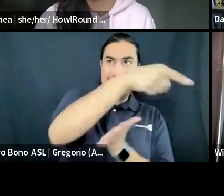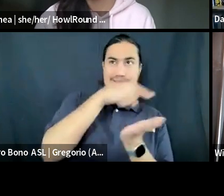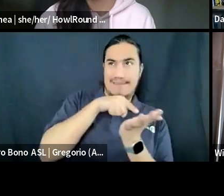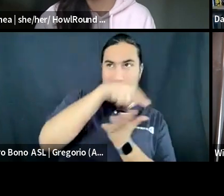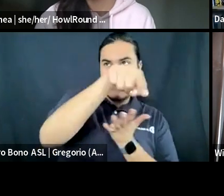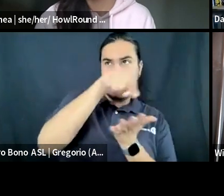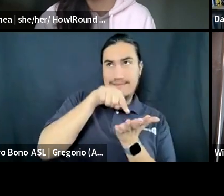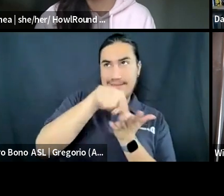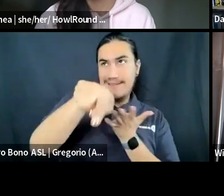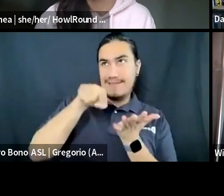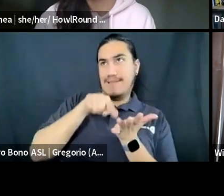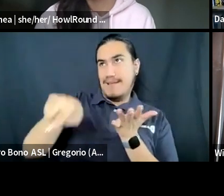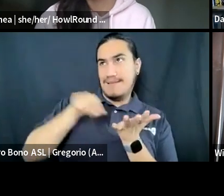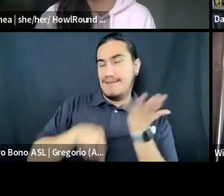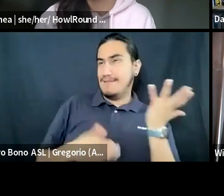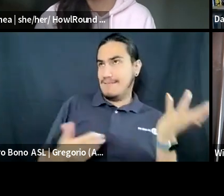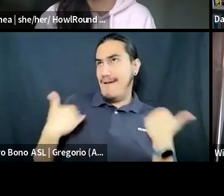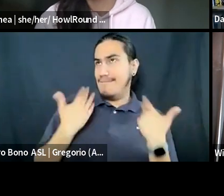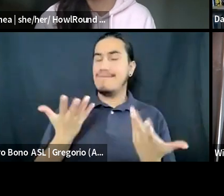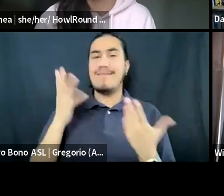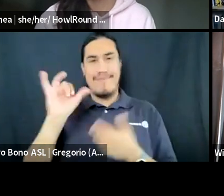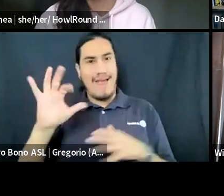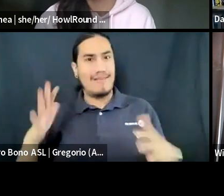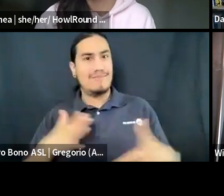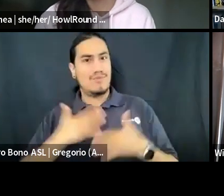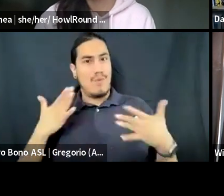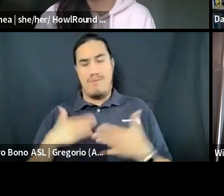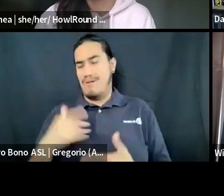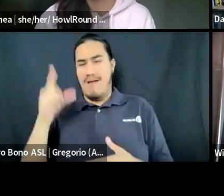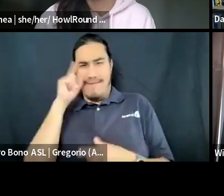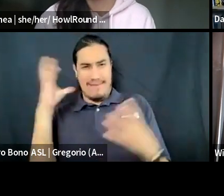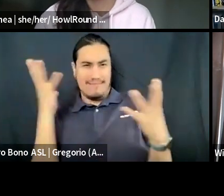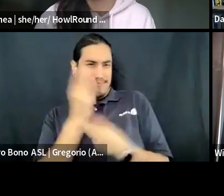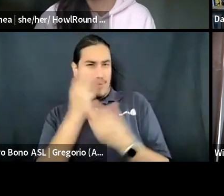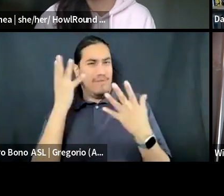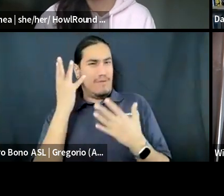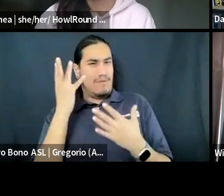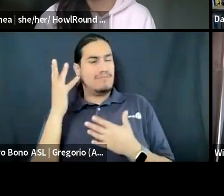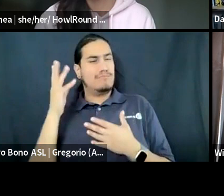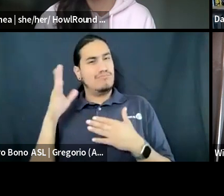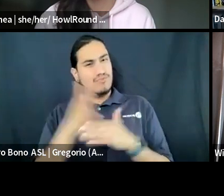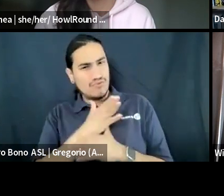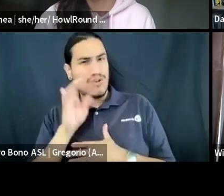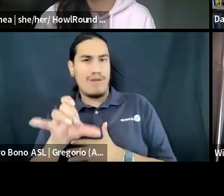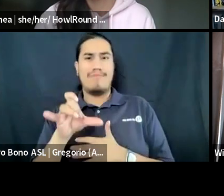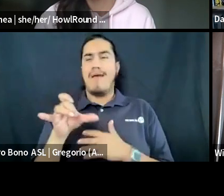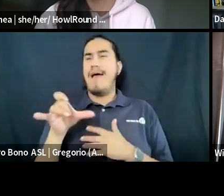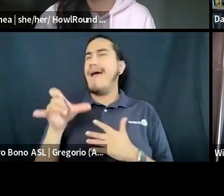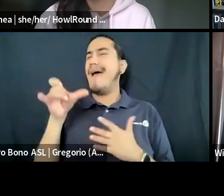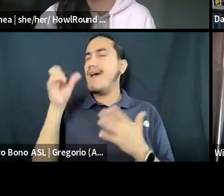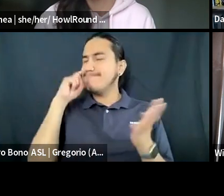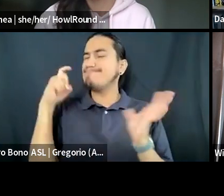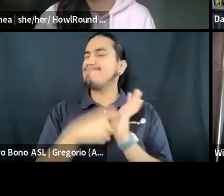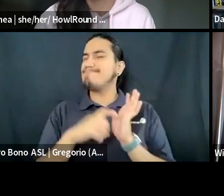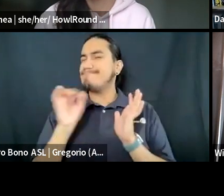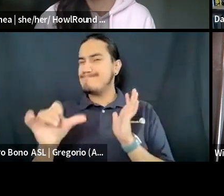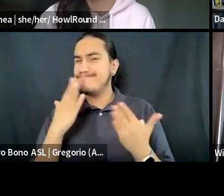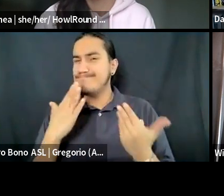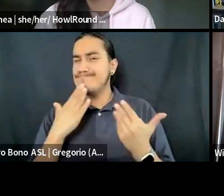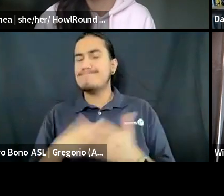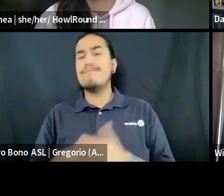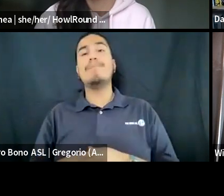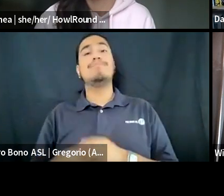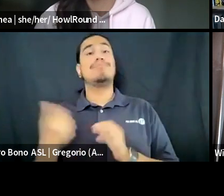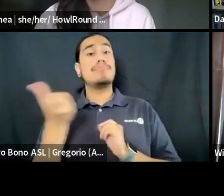the joy of that. And you know, I just think it's beautiful for us to be able to share those things and to do those different things. And